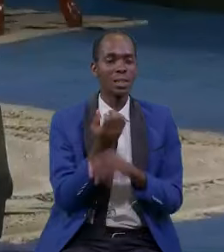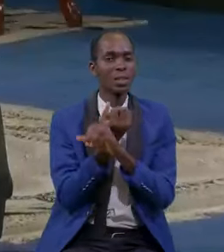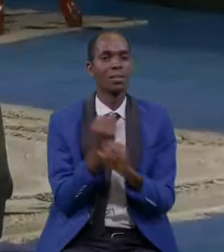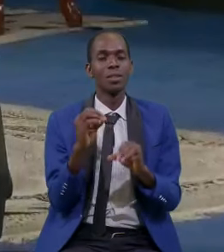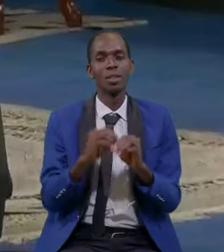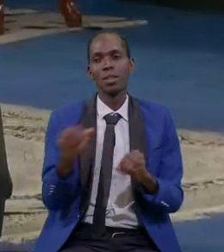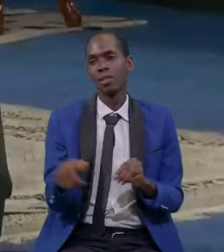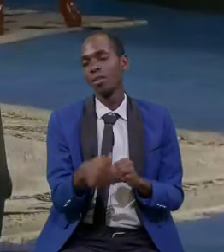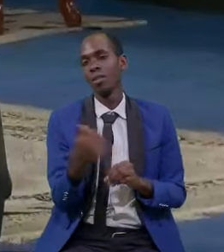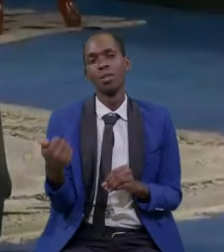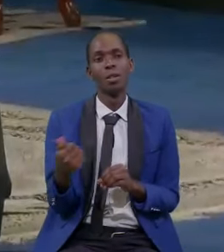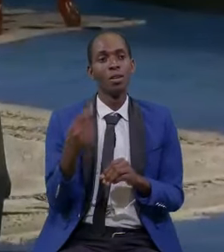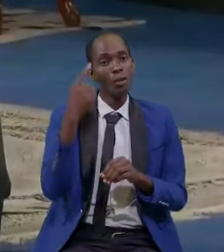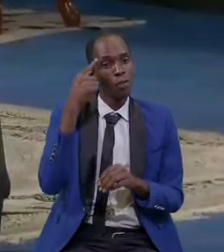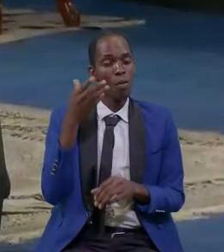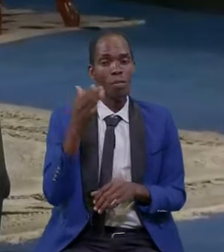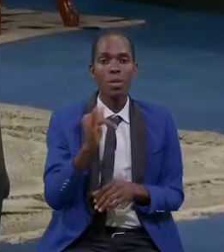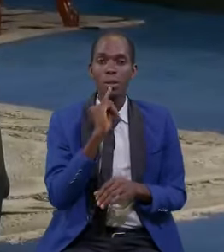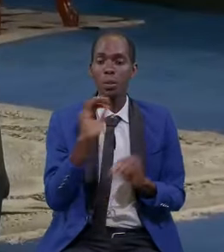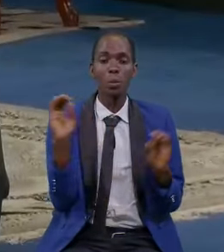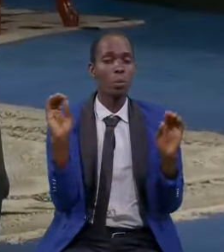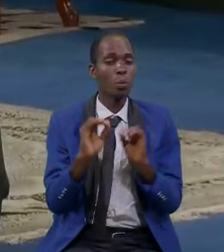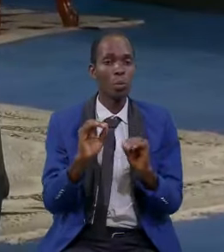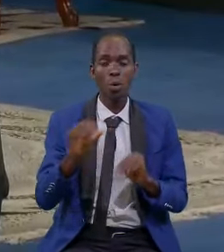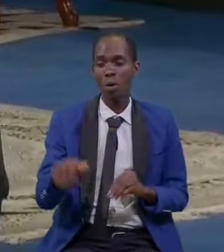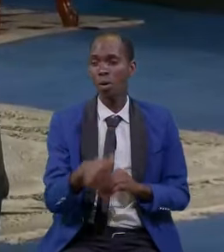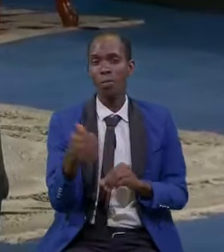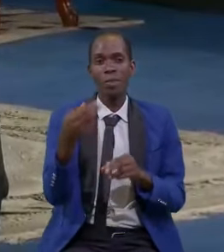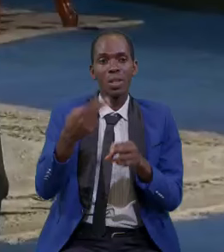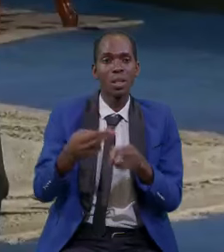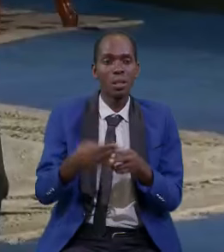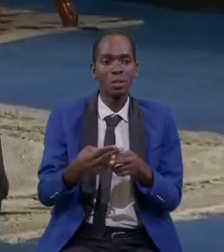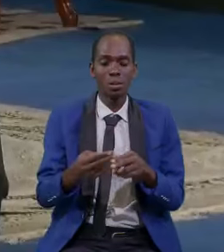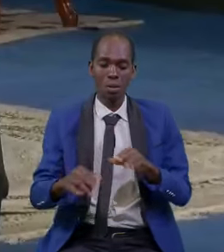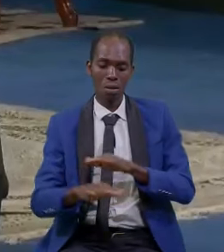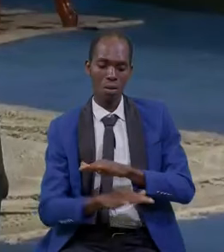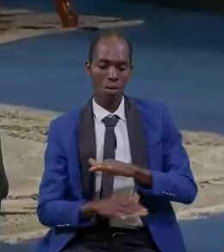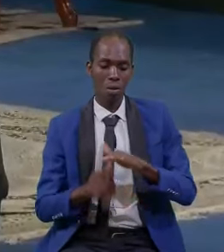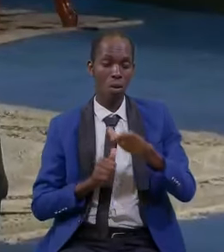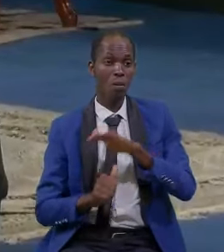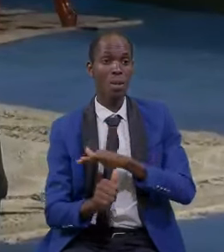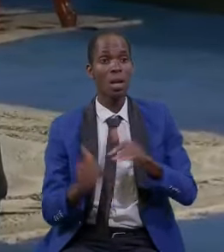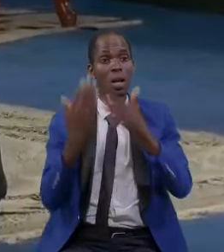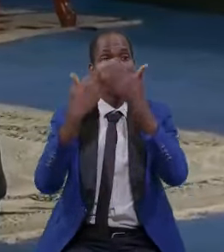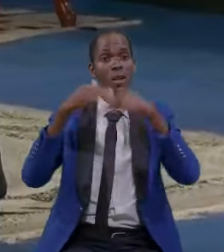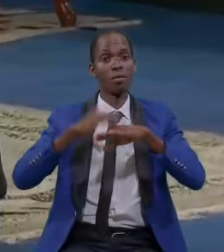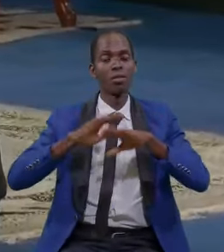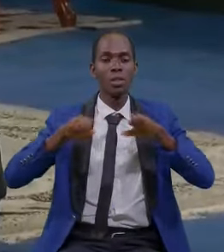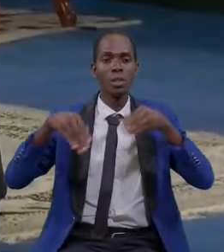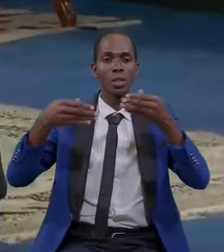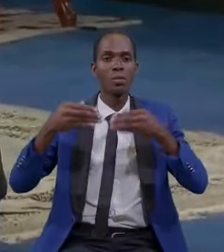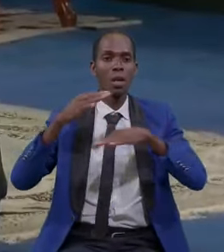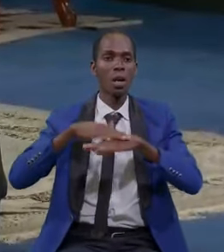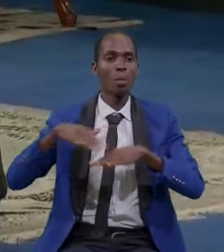is none other name under heaven given among men